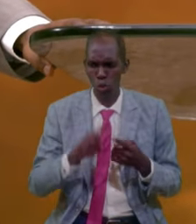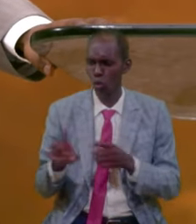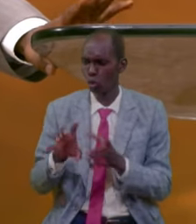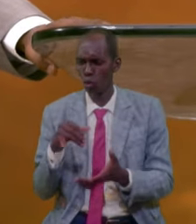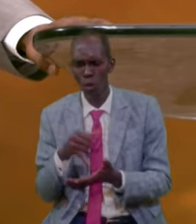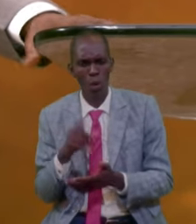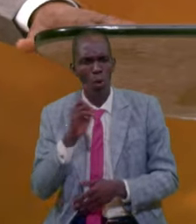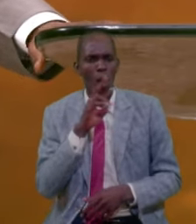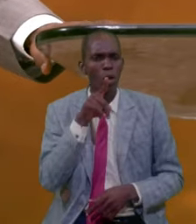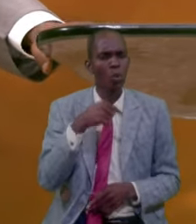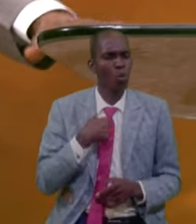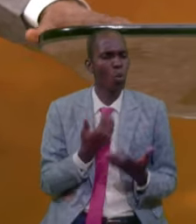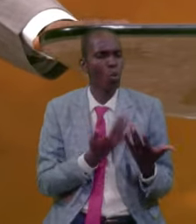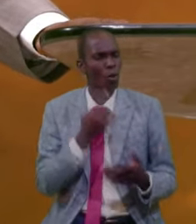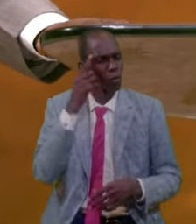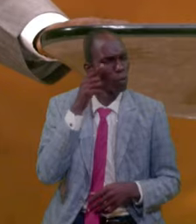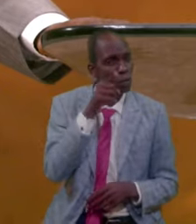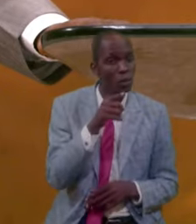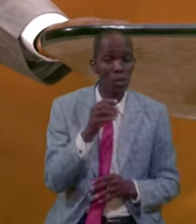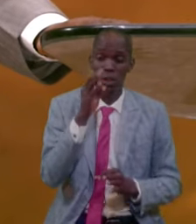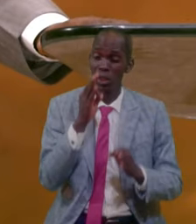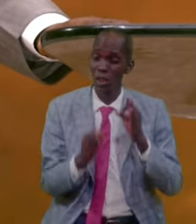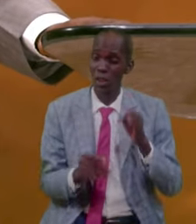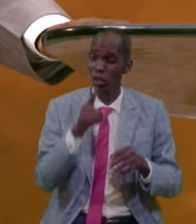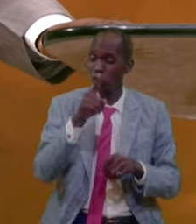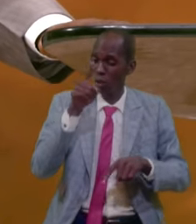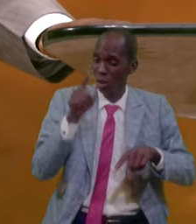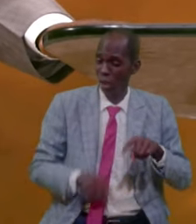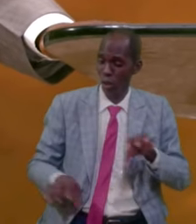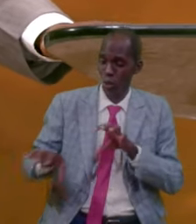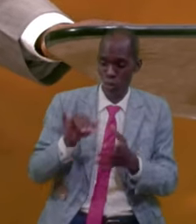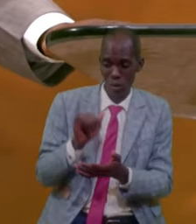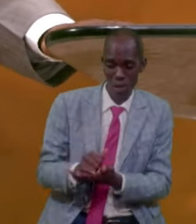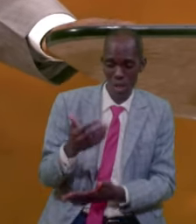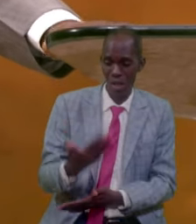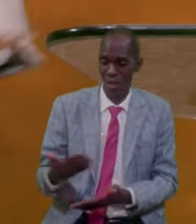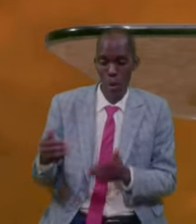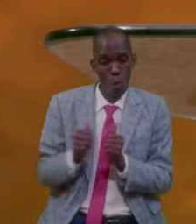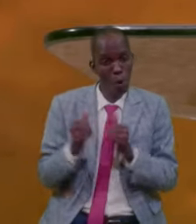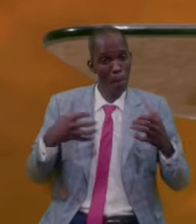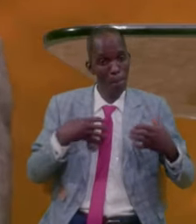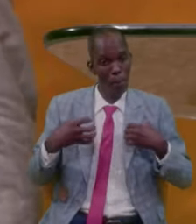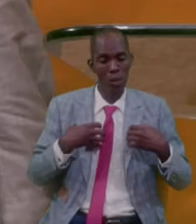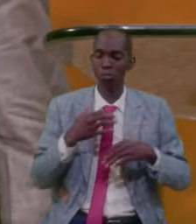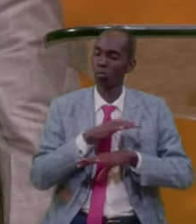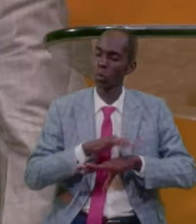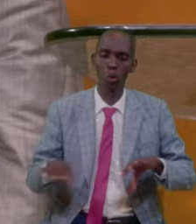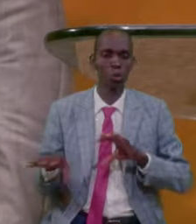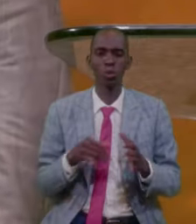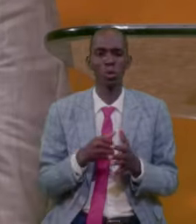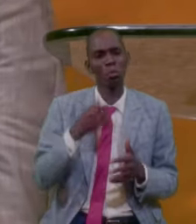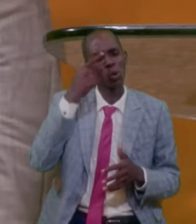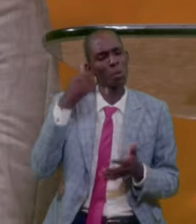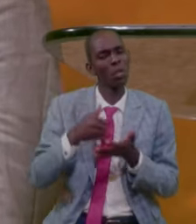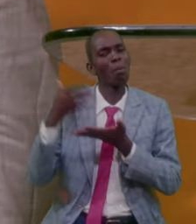Where are you? We've been waiting for you. If you cannot do it without murmuring, don't do it. It brings